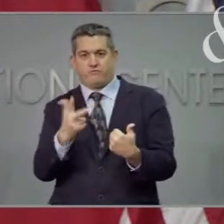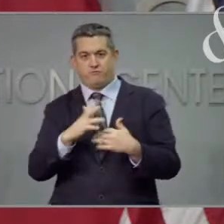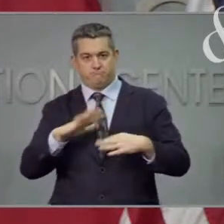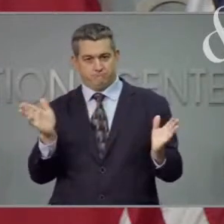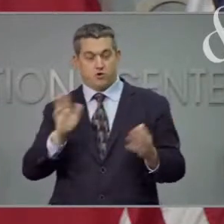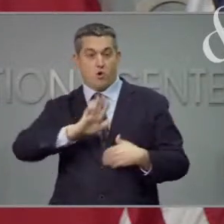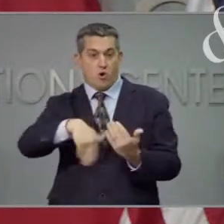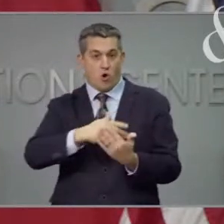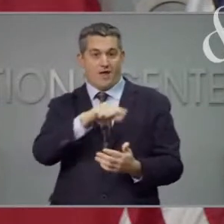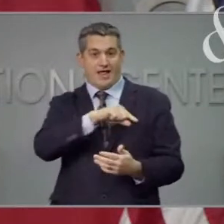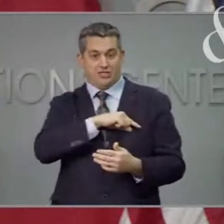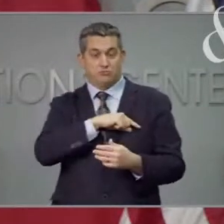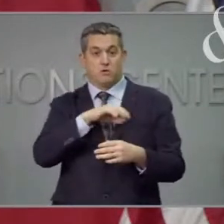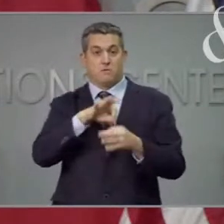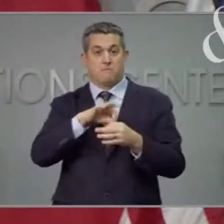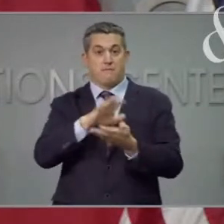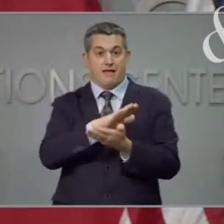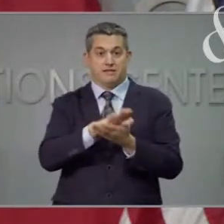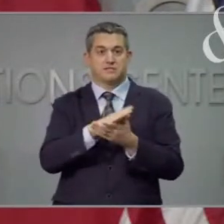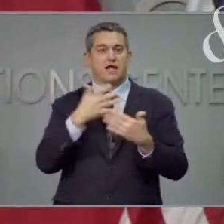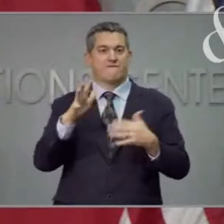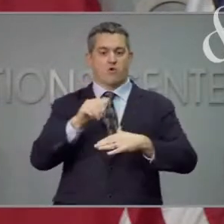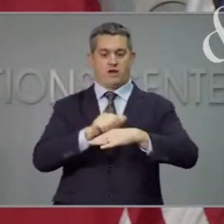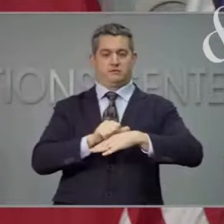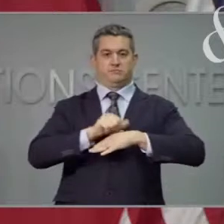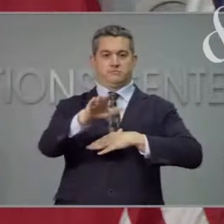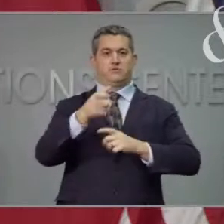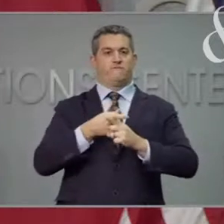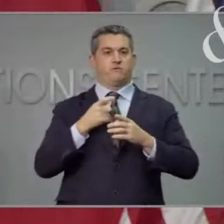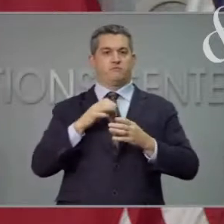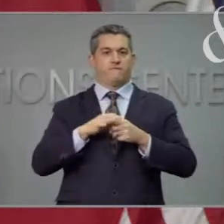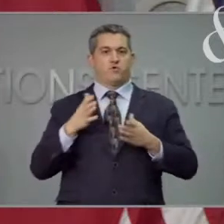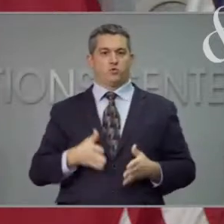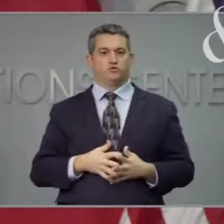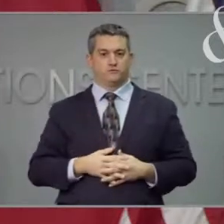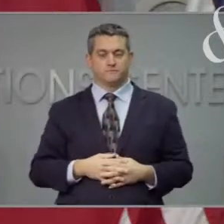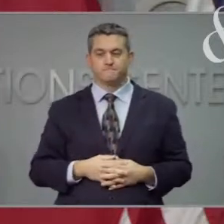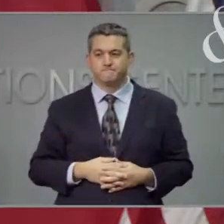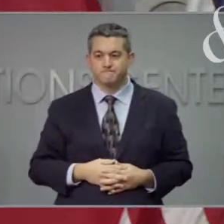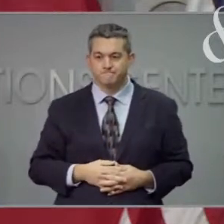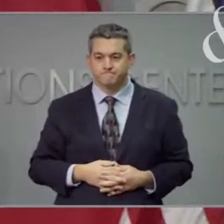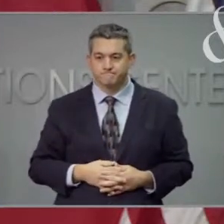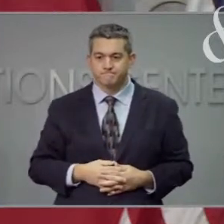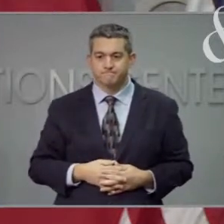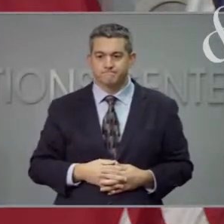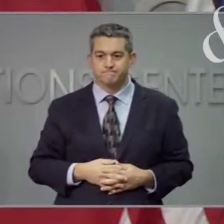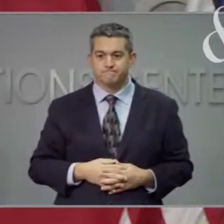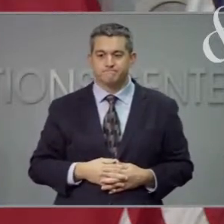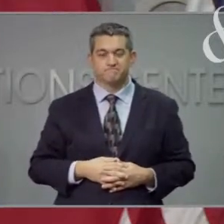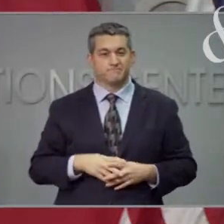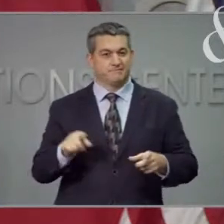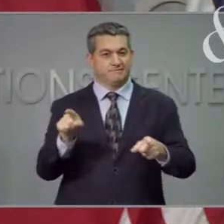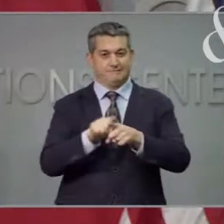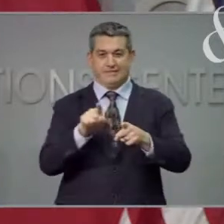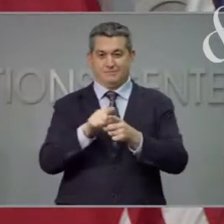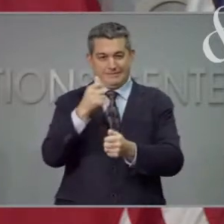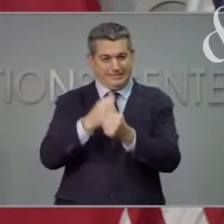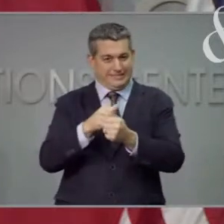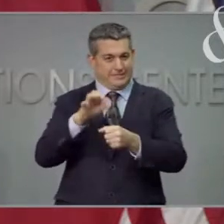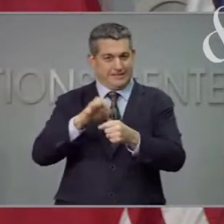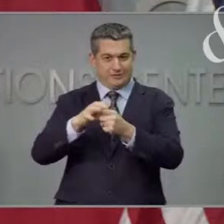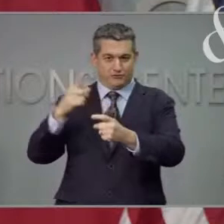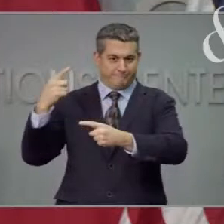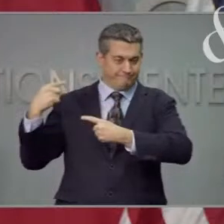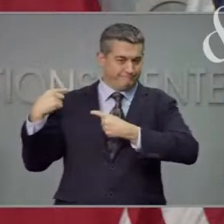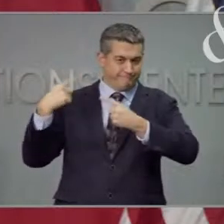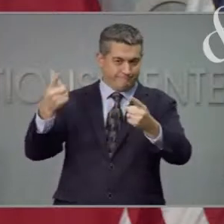All eligible ballots have already left the voters' hands. Just as is done with every election,